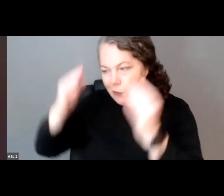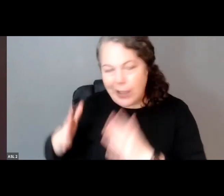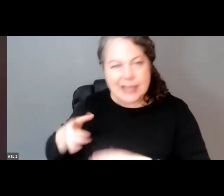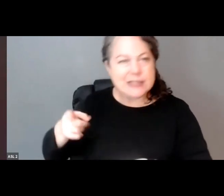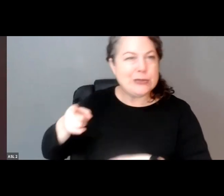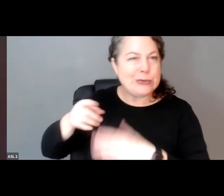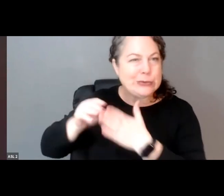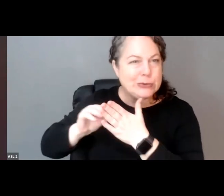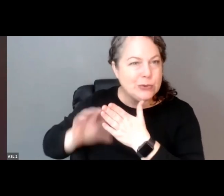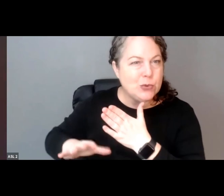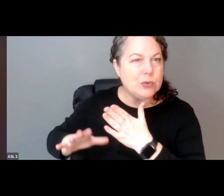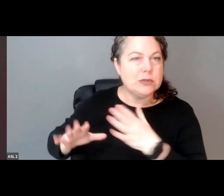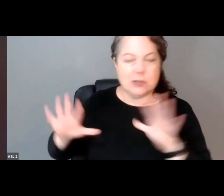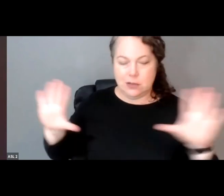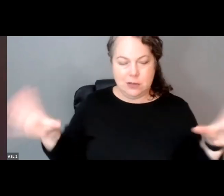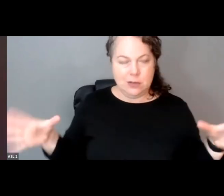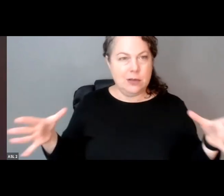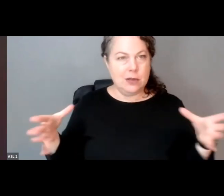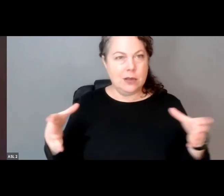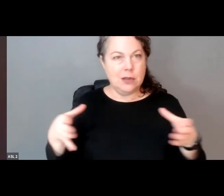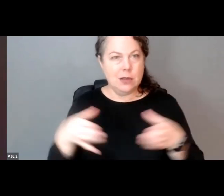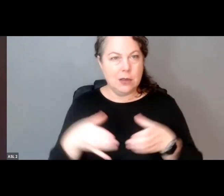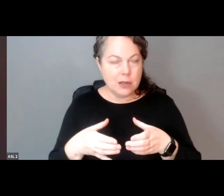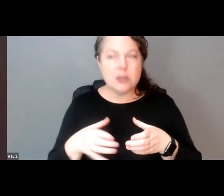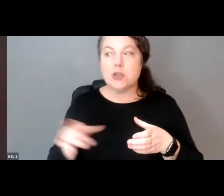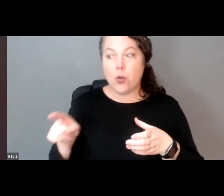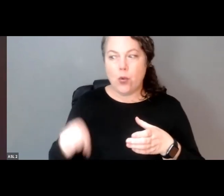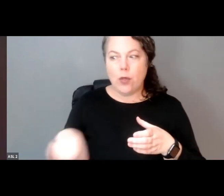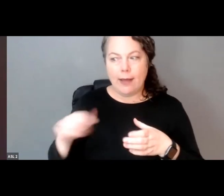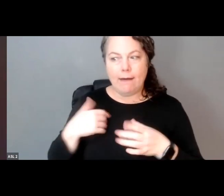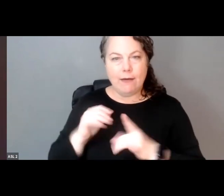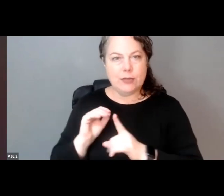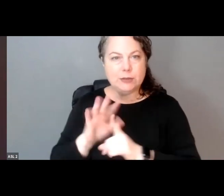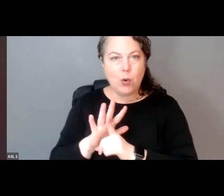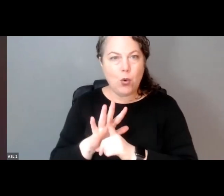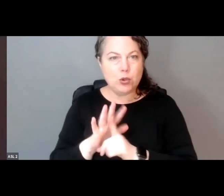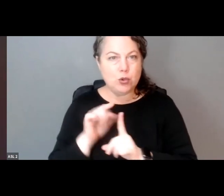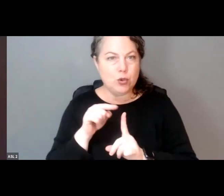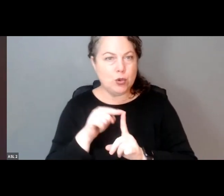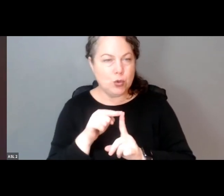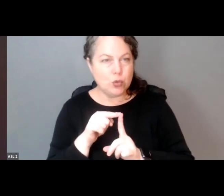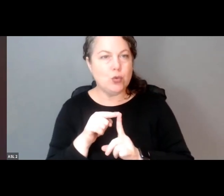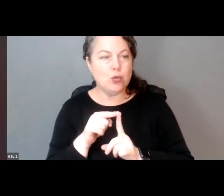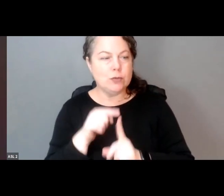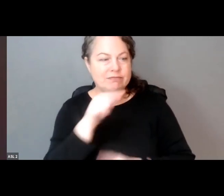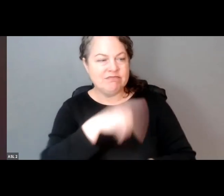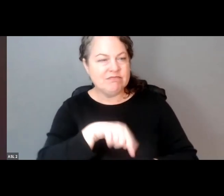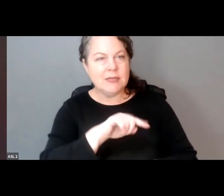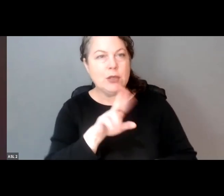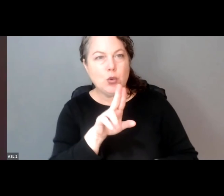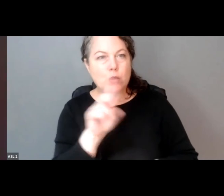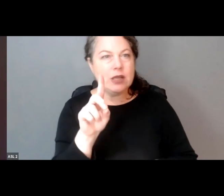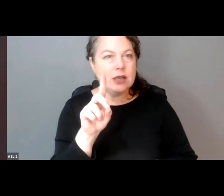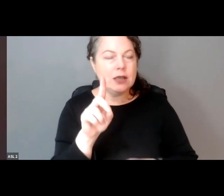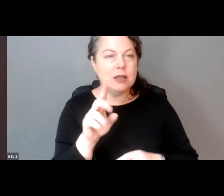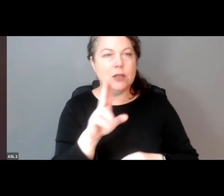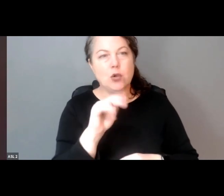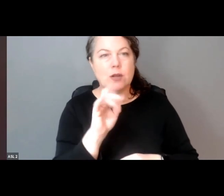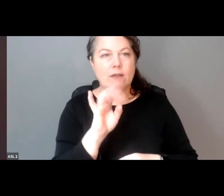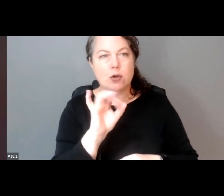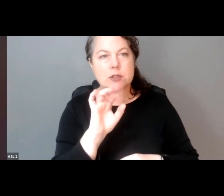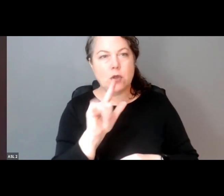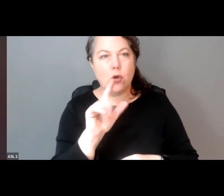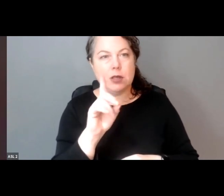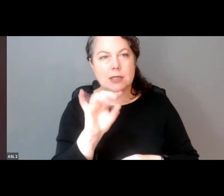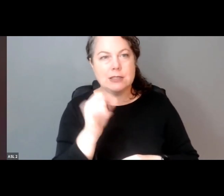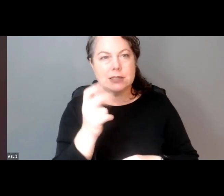students, so that students can be exposed to universal design, accessible by design in the